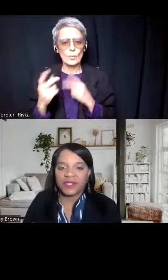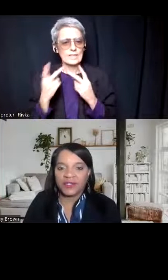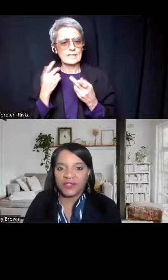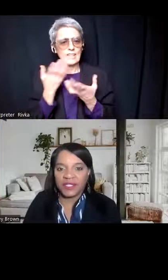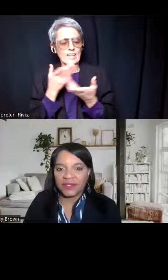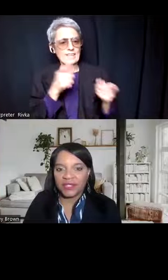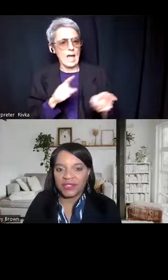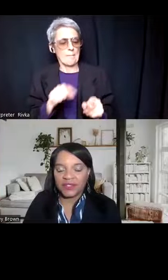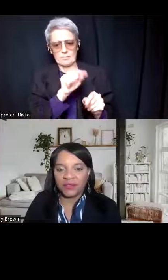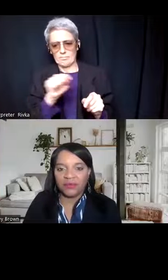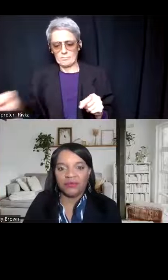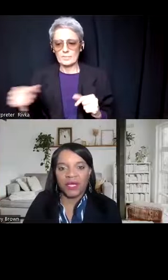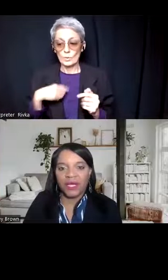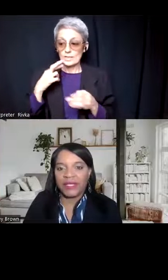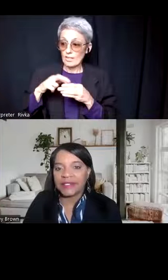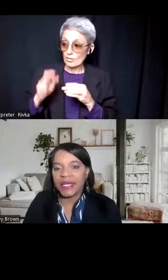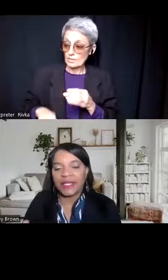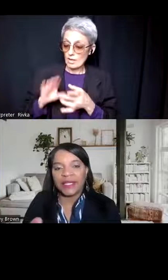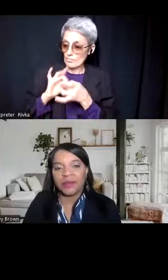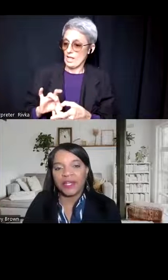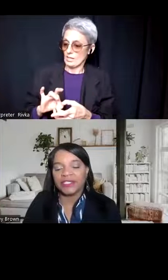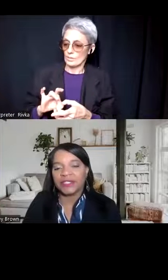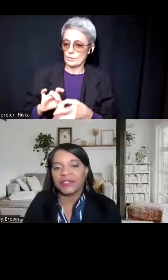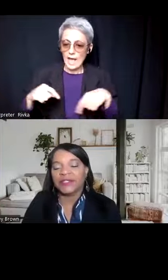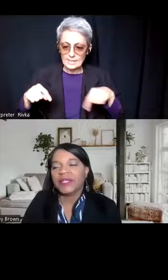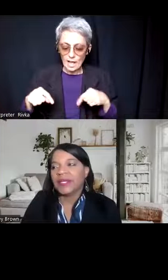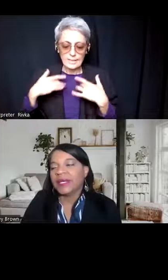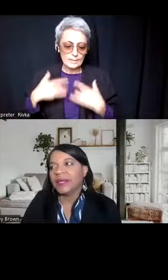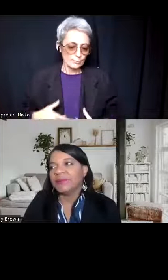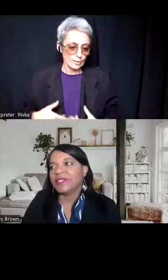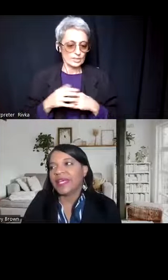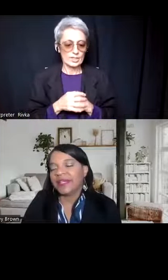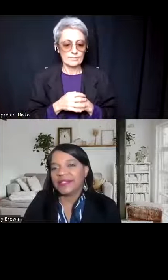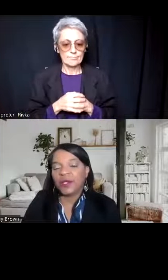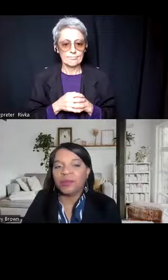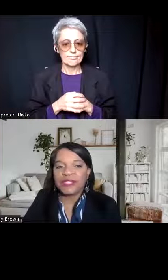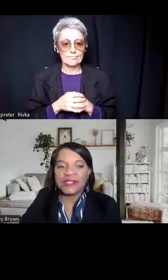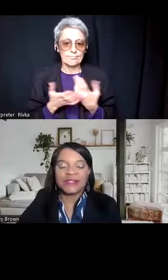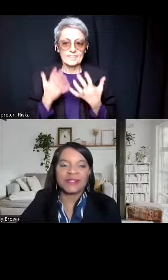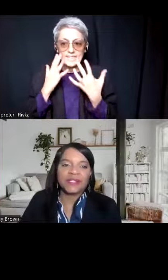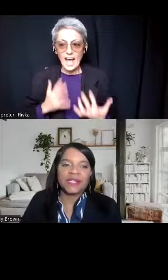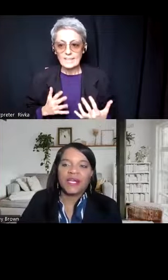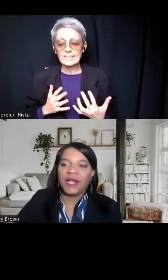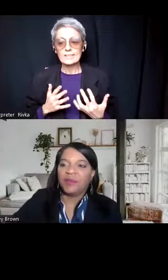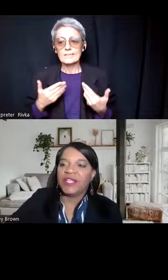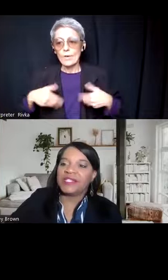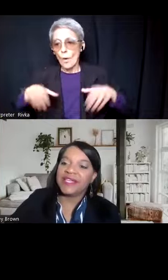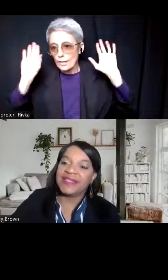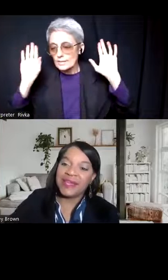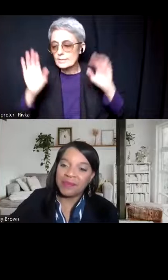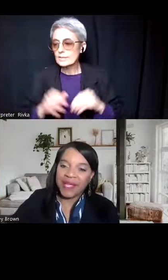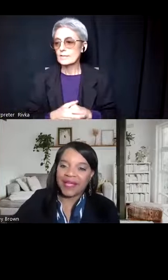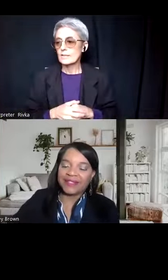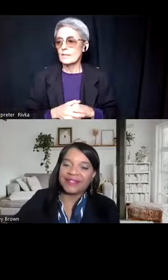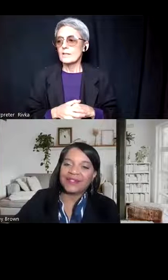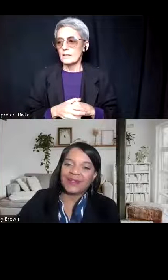see the results as relates to anxiety, depression, sadness, hopelessness. We see